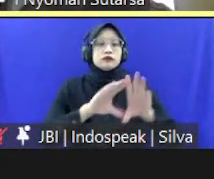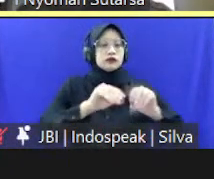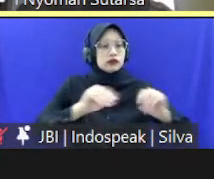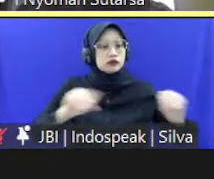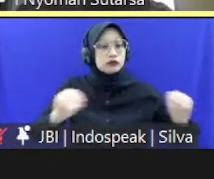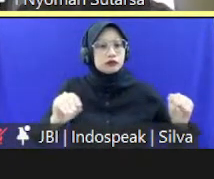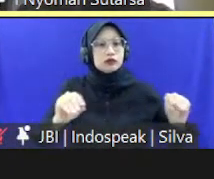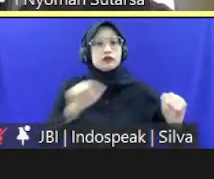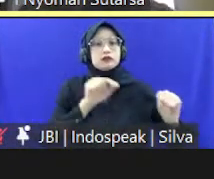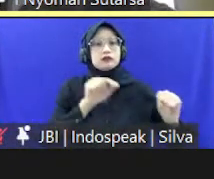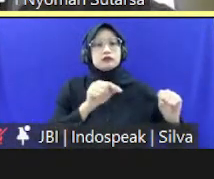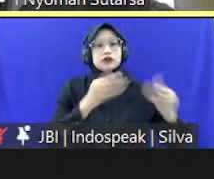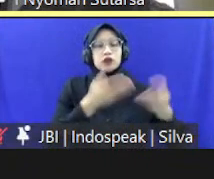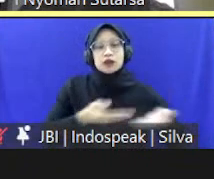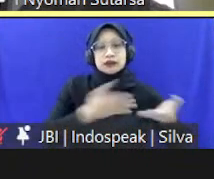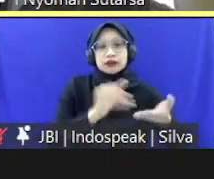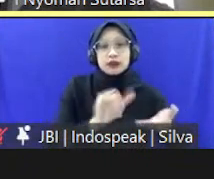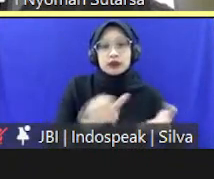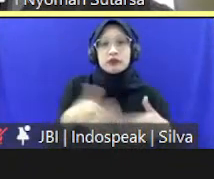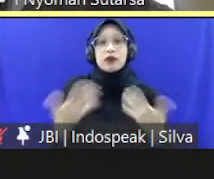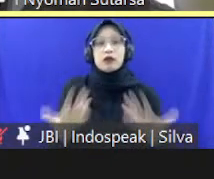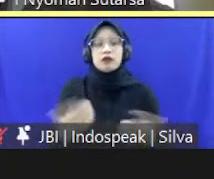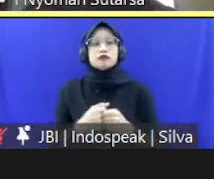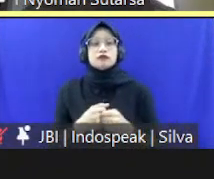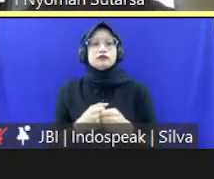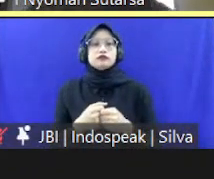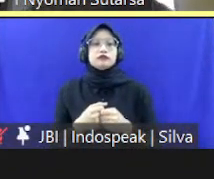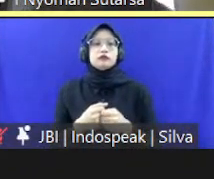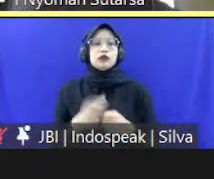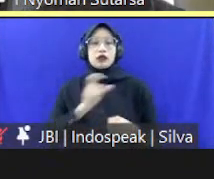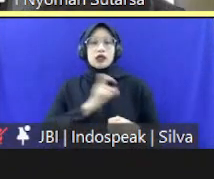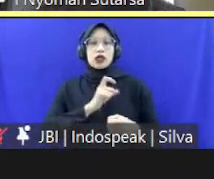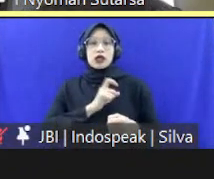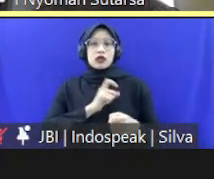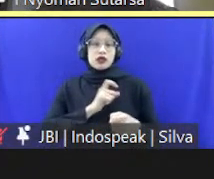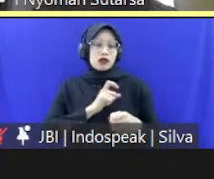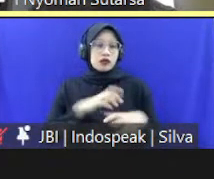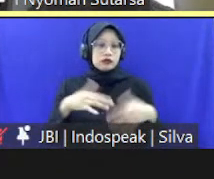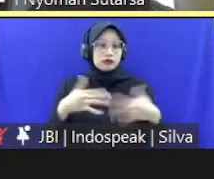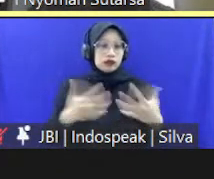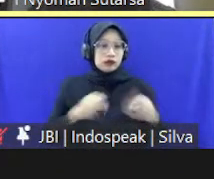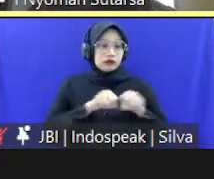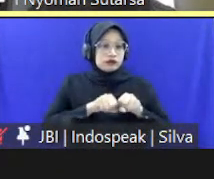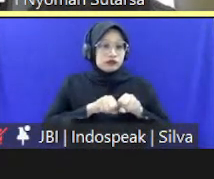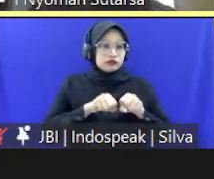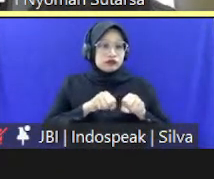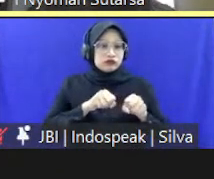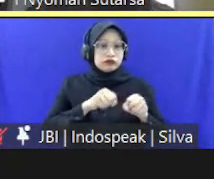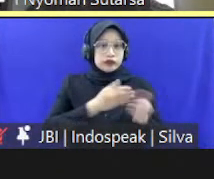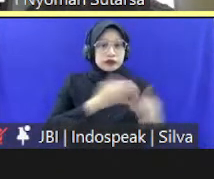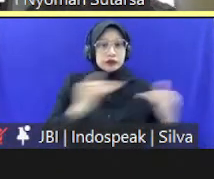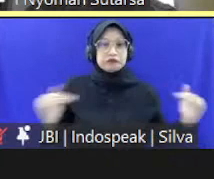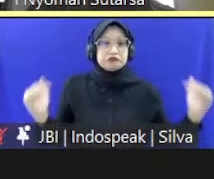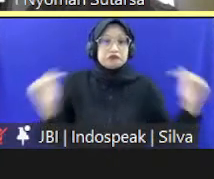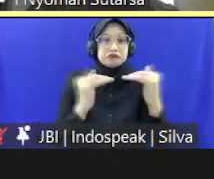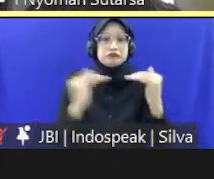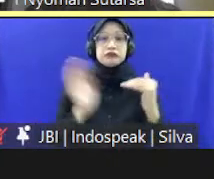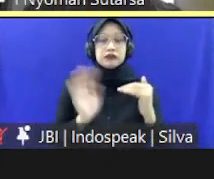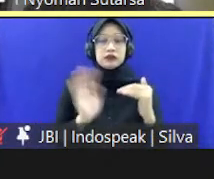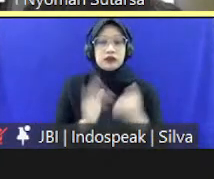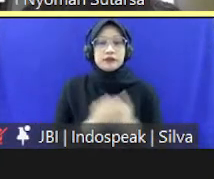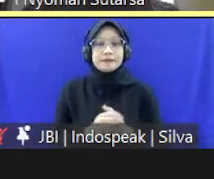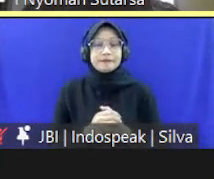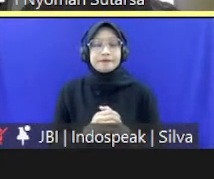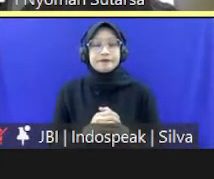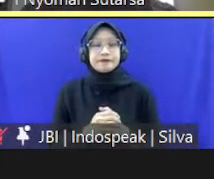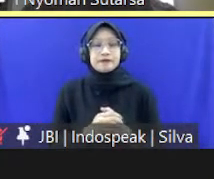social protection, maldistribution of wealth, as well as maldistribution of health resources across Indonesia, housing and